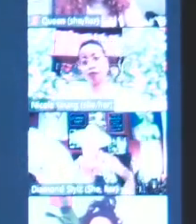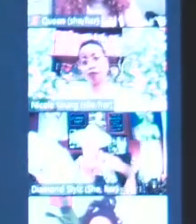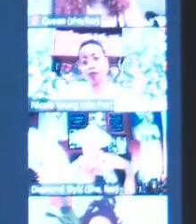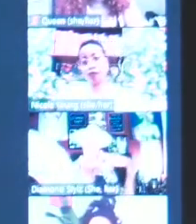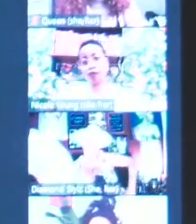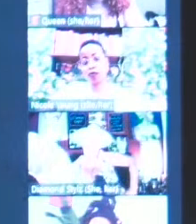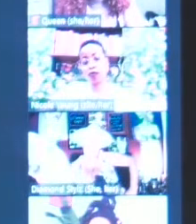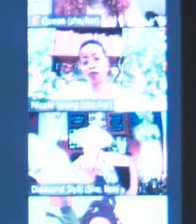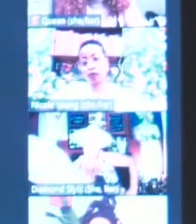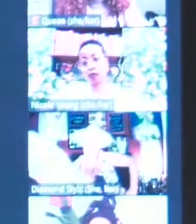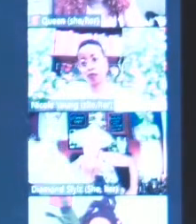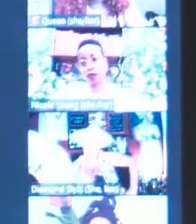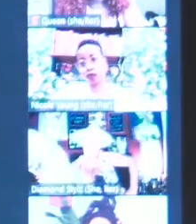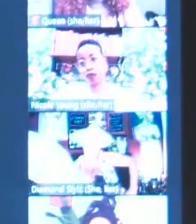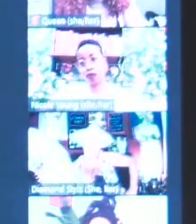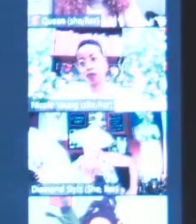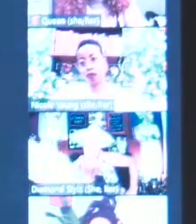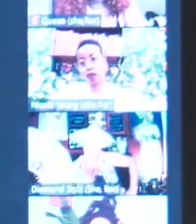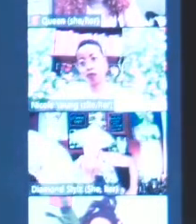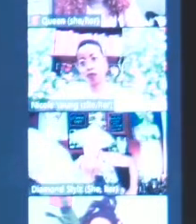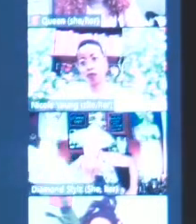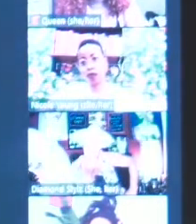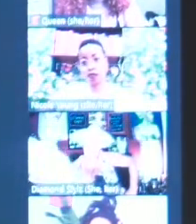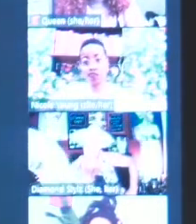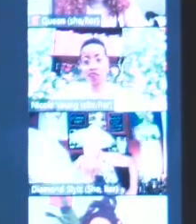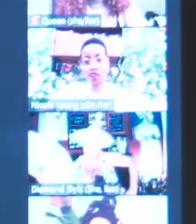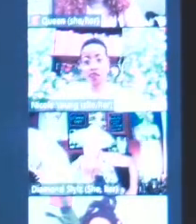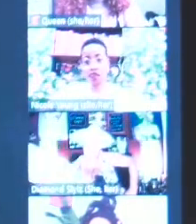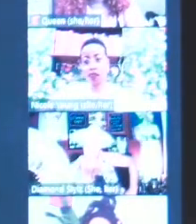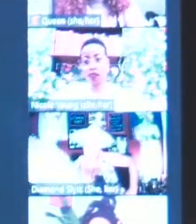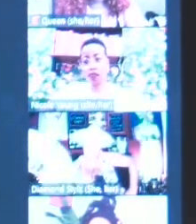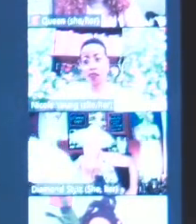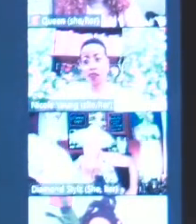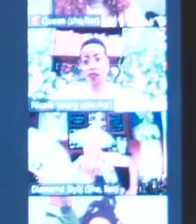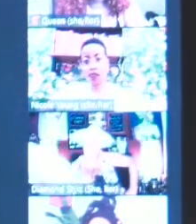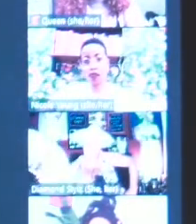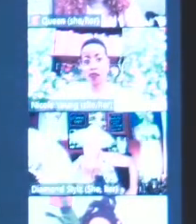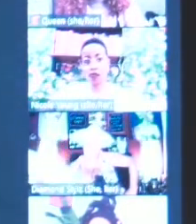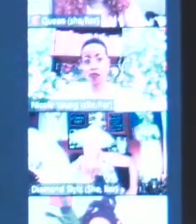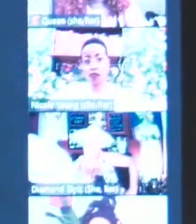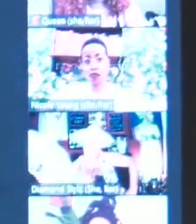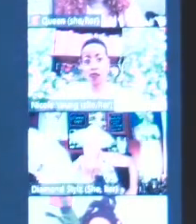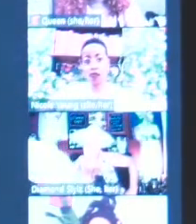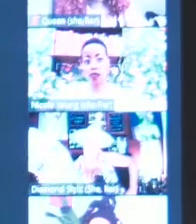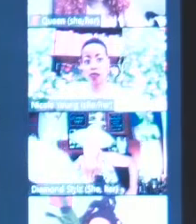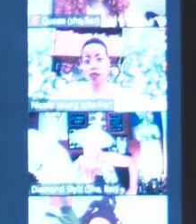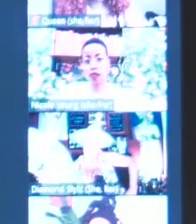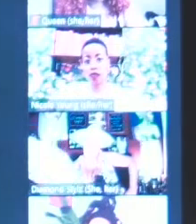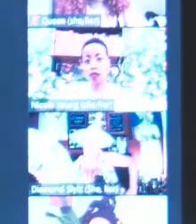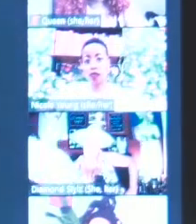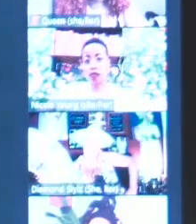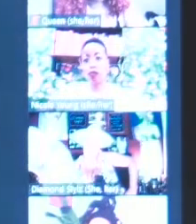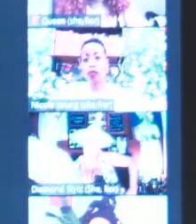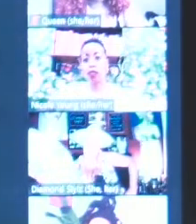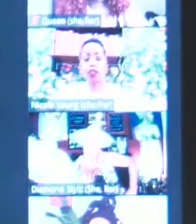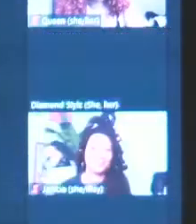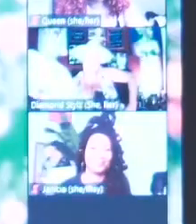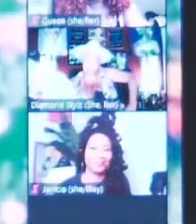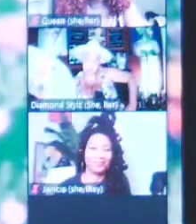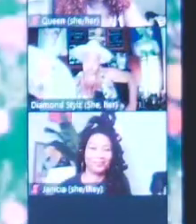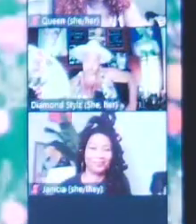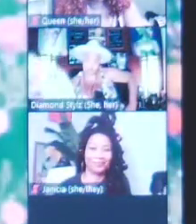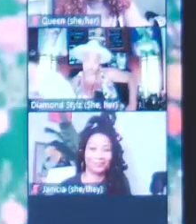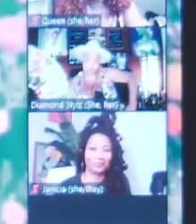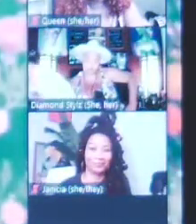what your experience is. If you want to talk a little bit about that article and that experience, let's talk about misogynoir and dating.